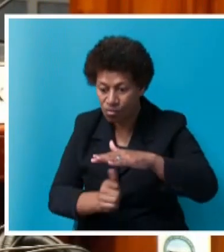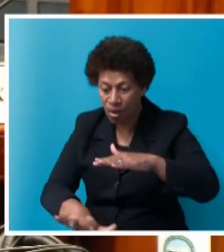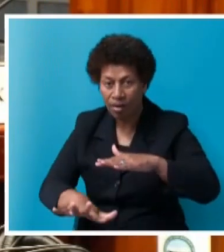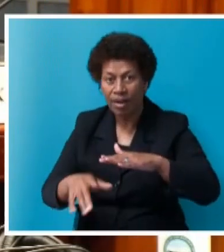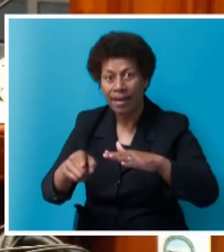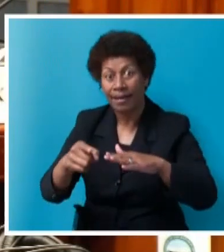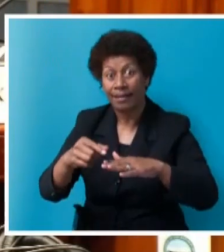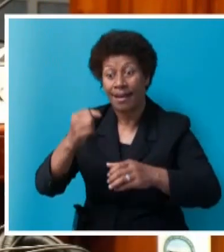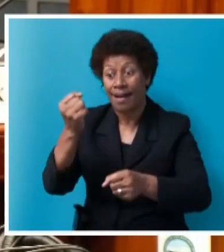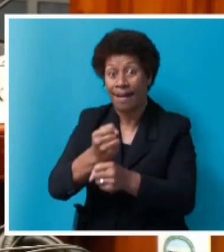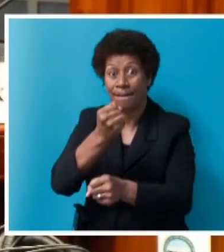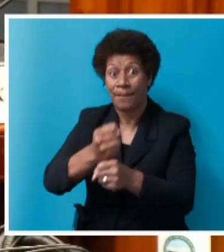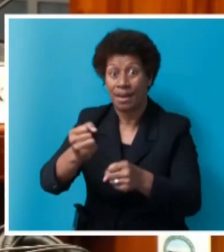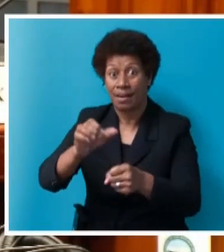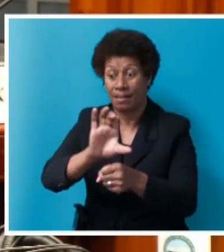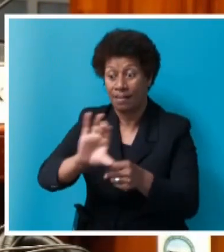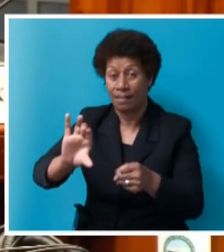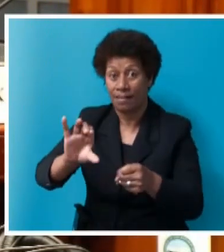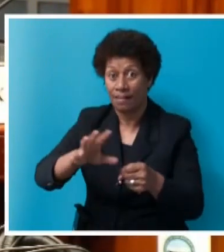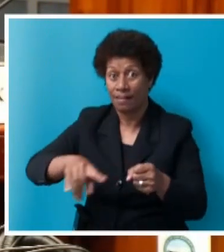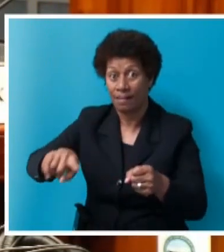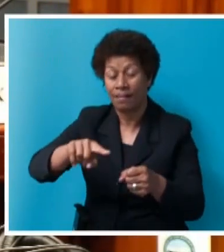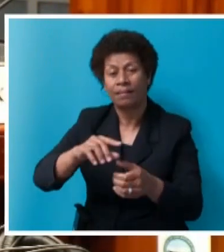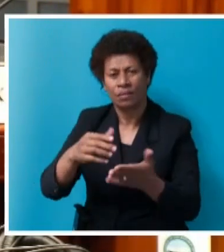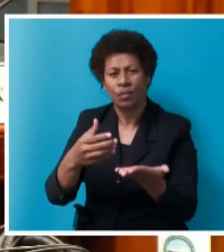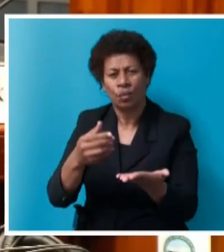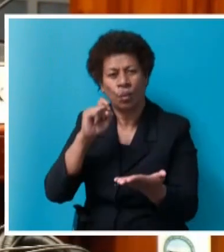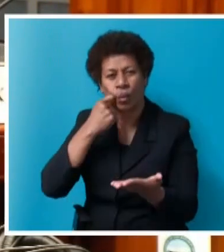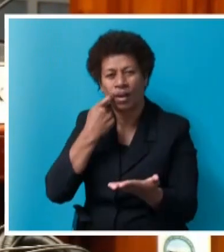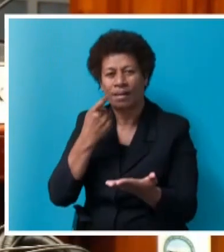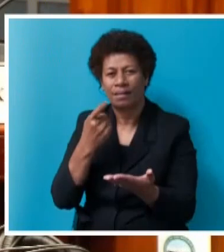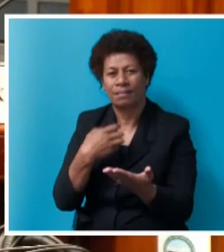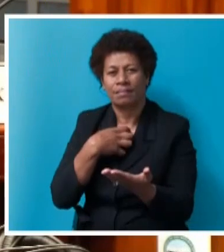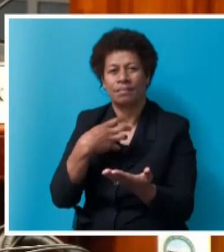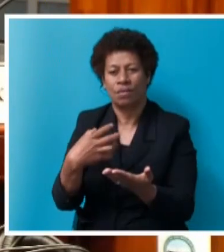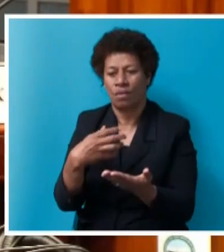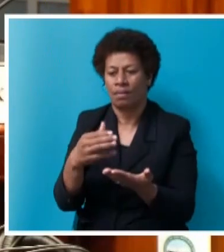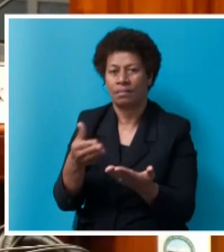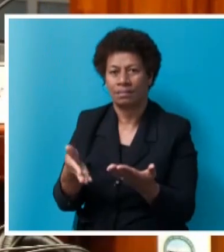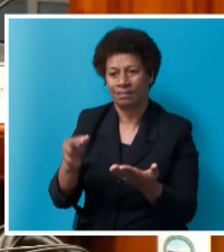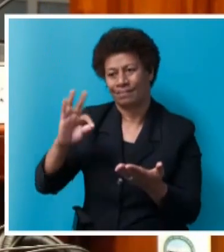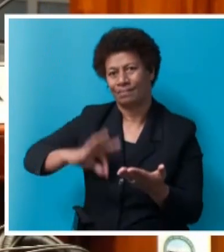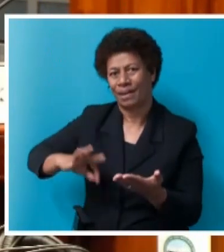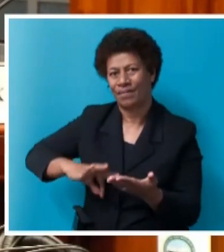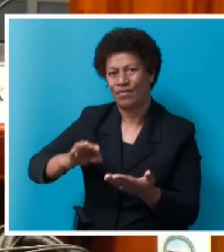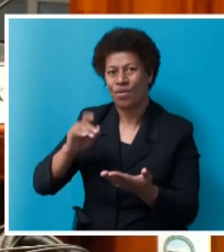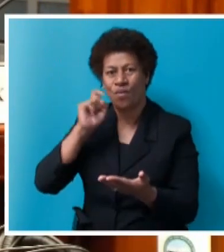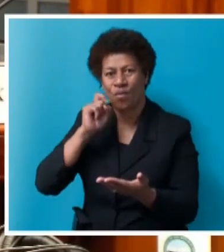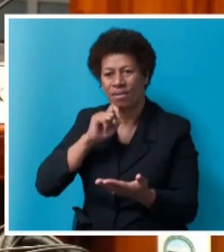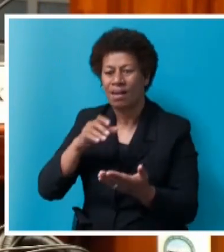over the next 3 years will significantly increase the number of communities that will benefit